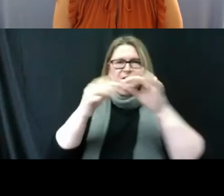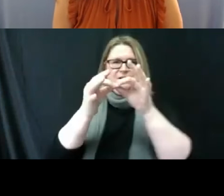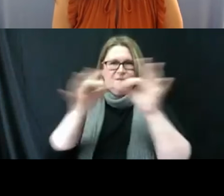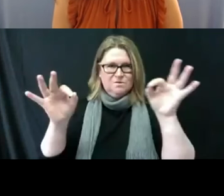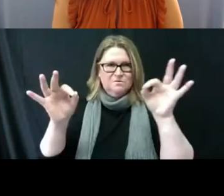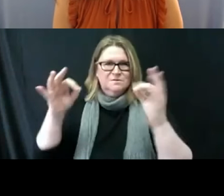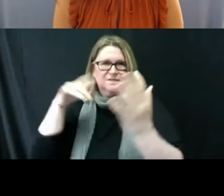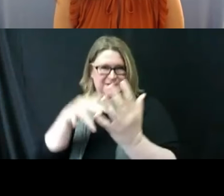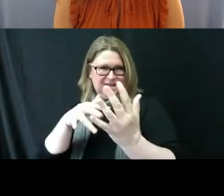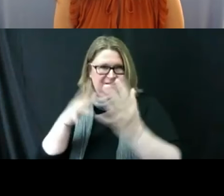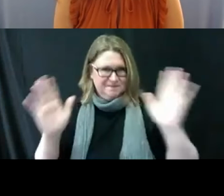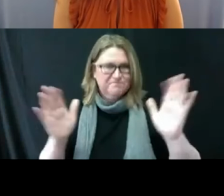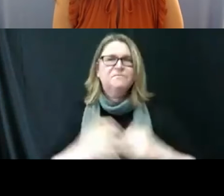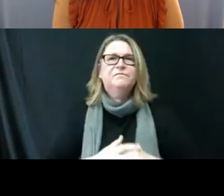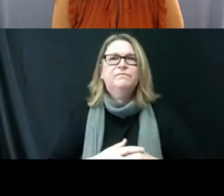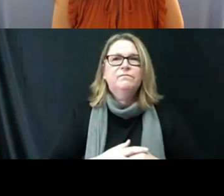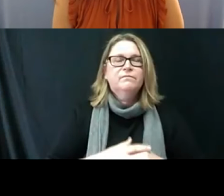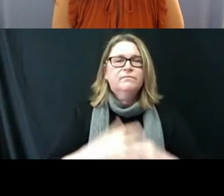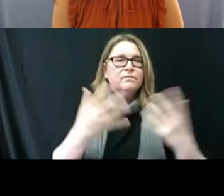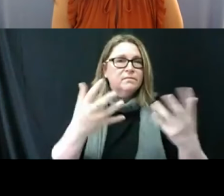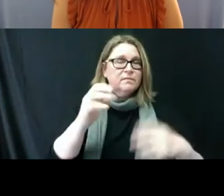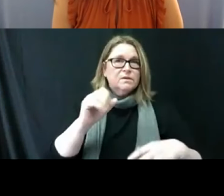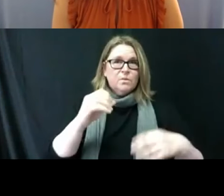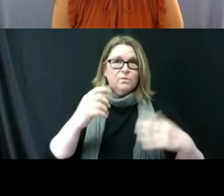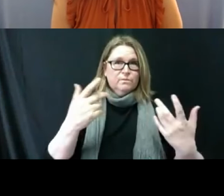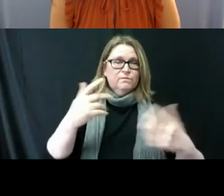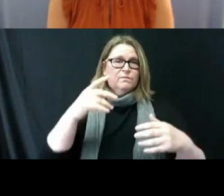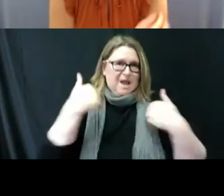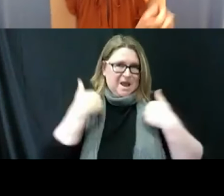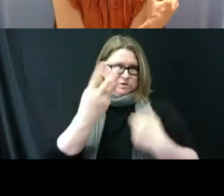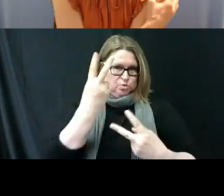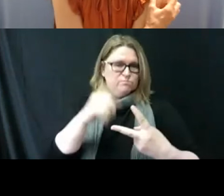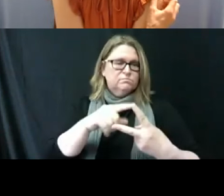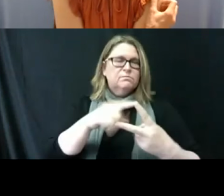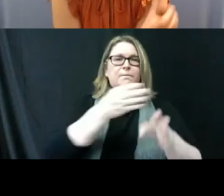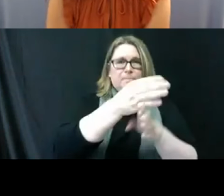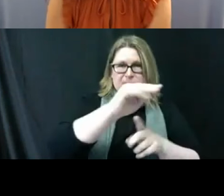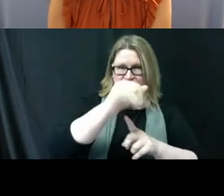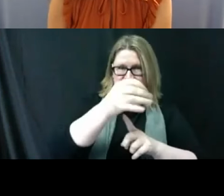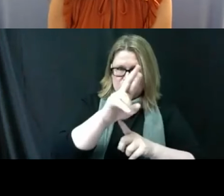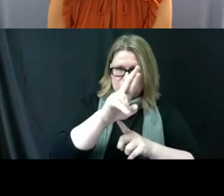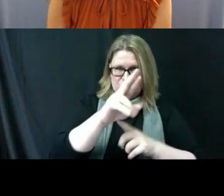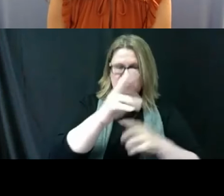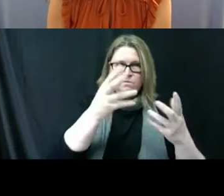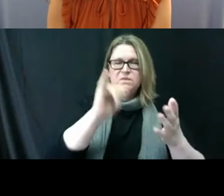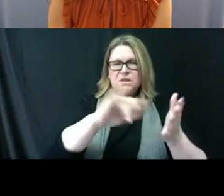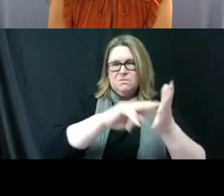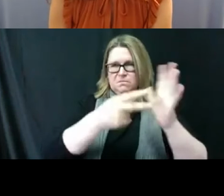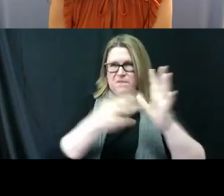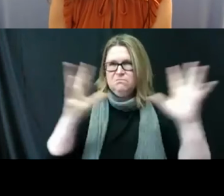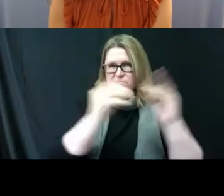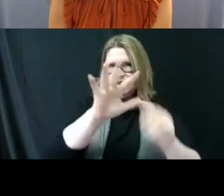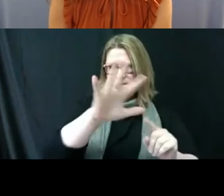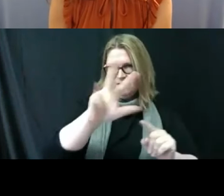the state and the US. So those are the two different tracks that we have. There's